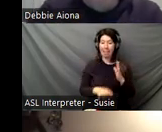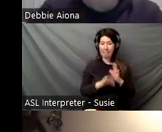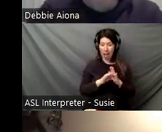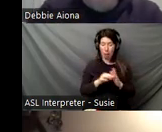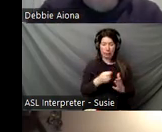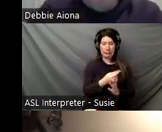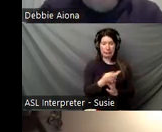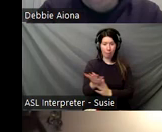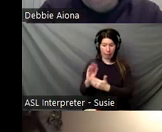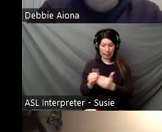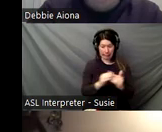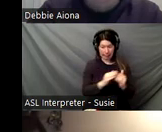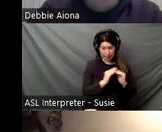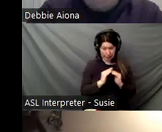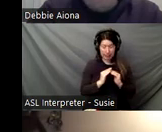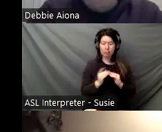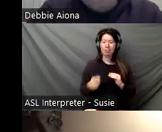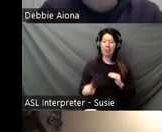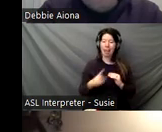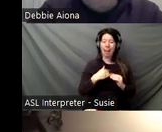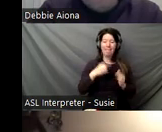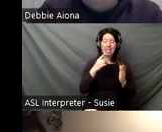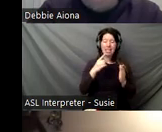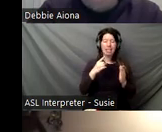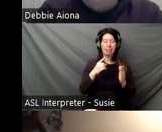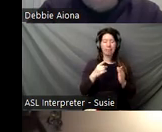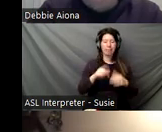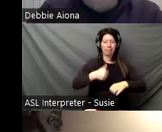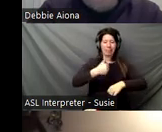of the cities I looked at was the idea of having an inspector general.